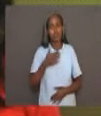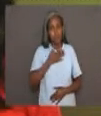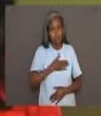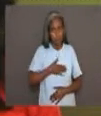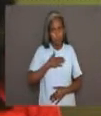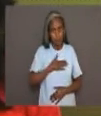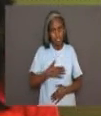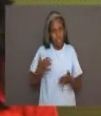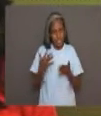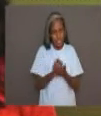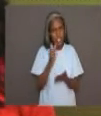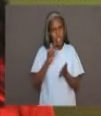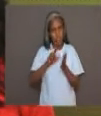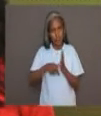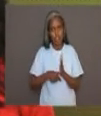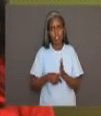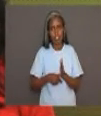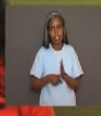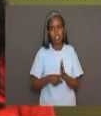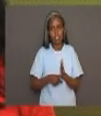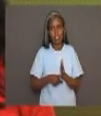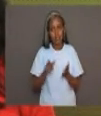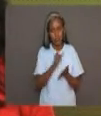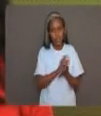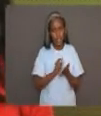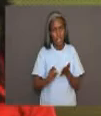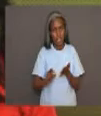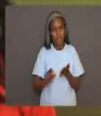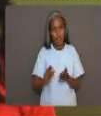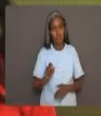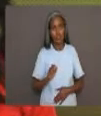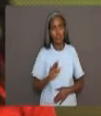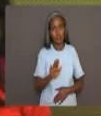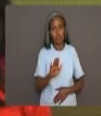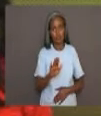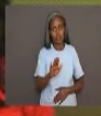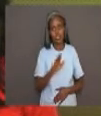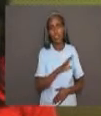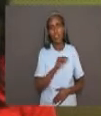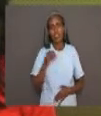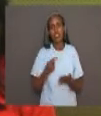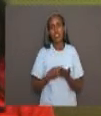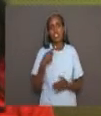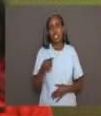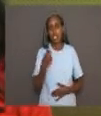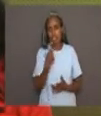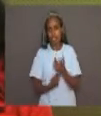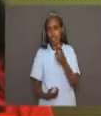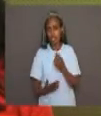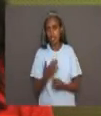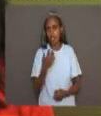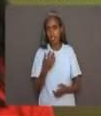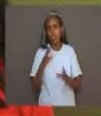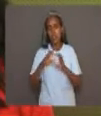Please take a few minutes to write down your thoughts and then discuss them